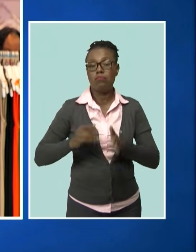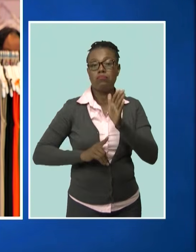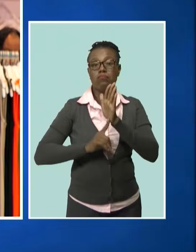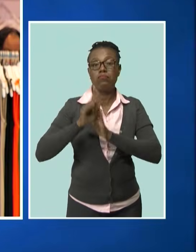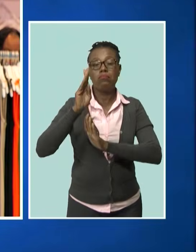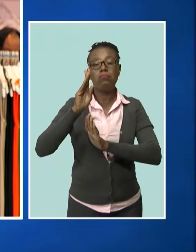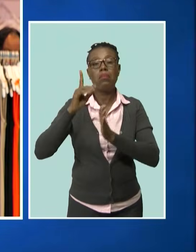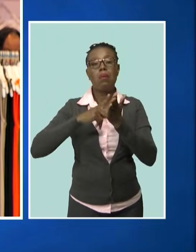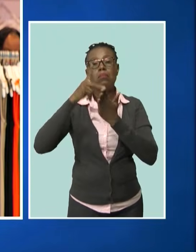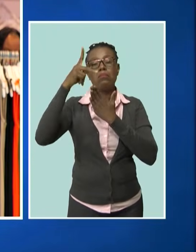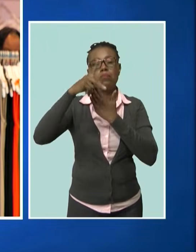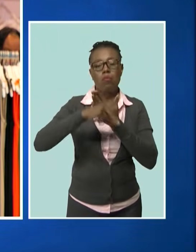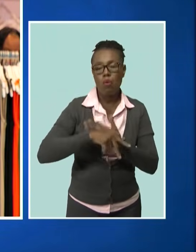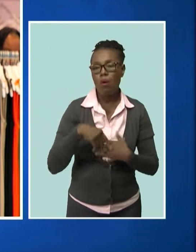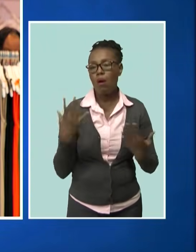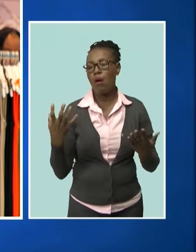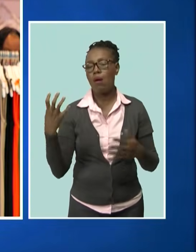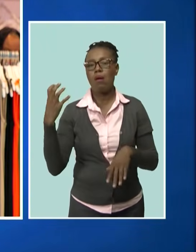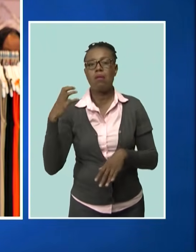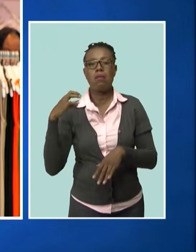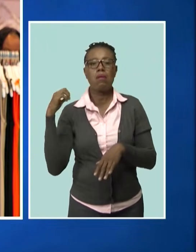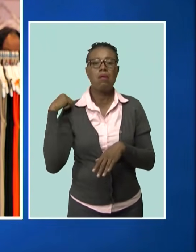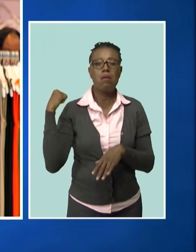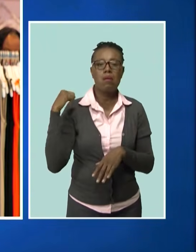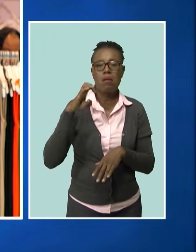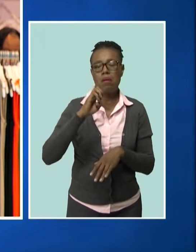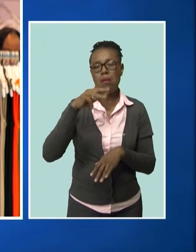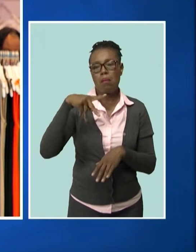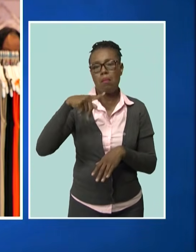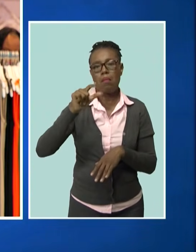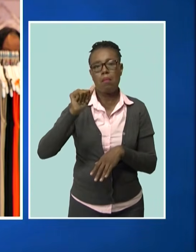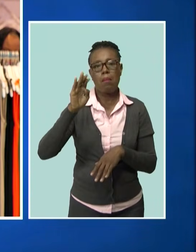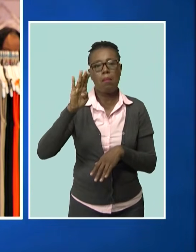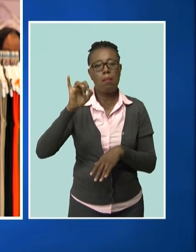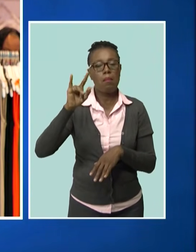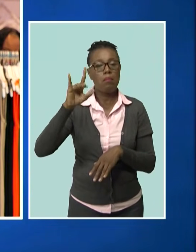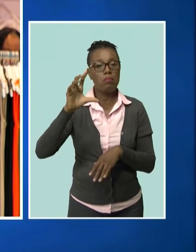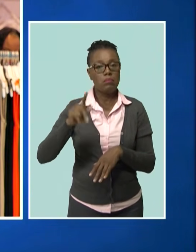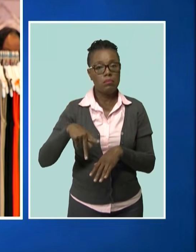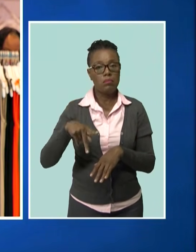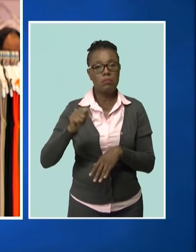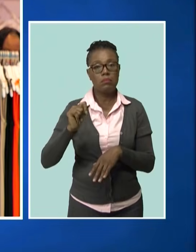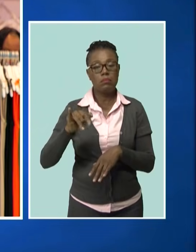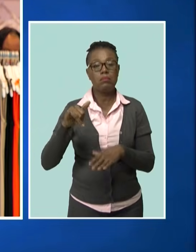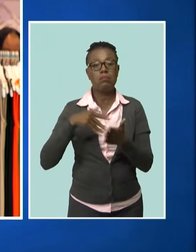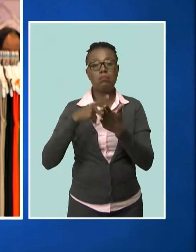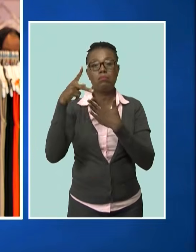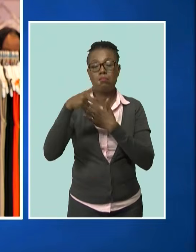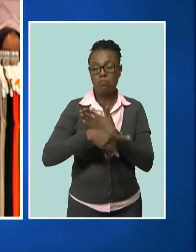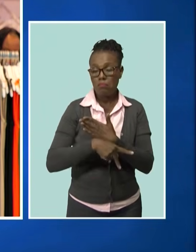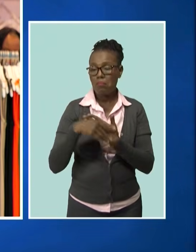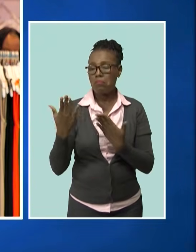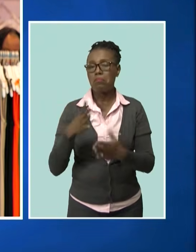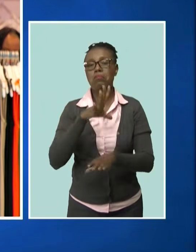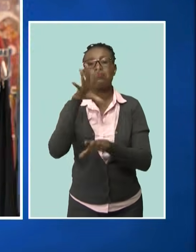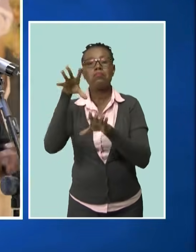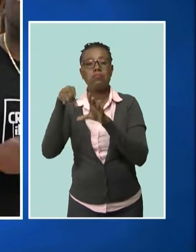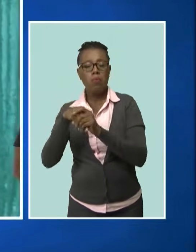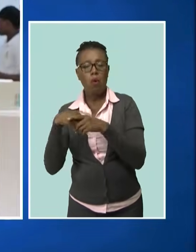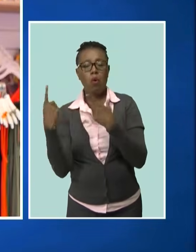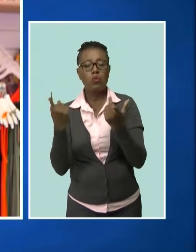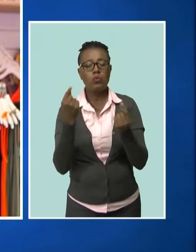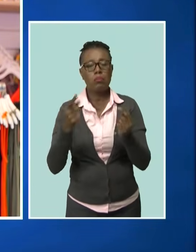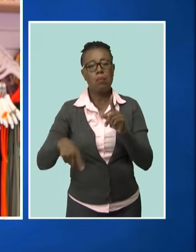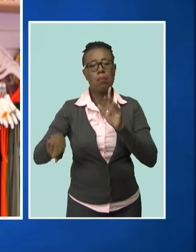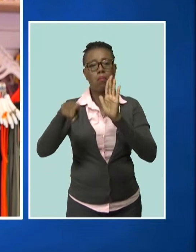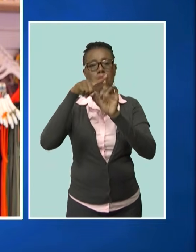Program, the Employability Program, and the Youth Development Program, and of course, YES, and do something positive with their lives.